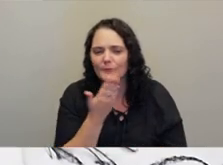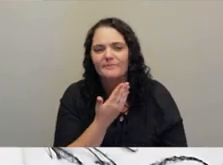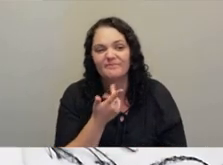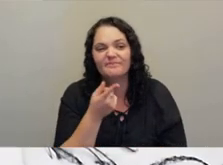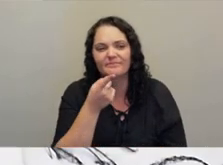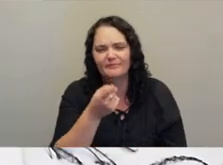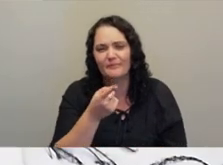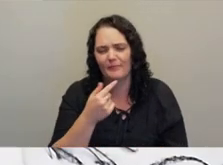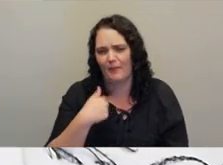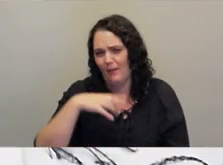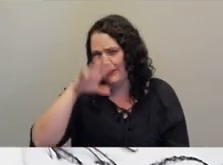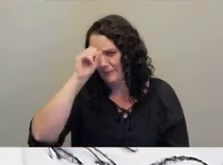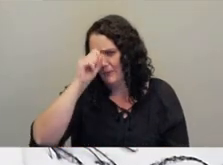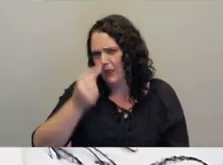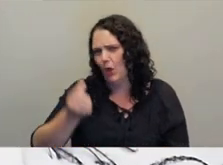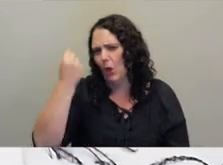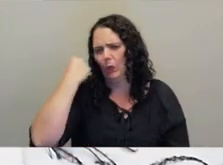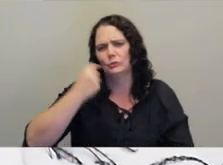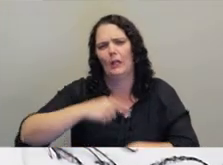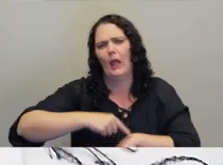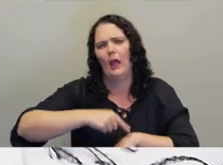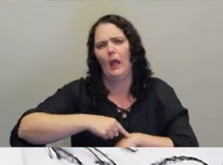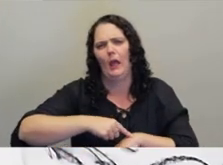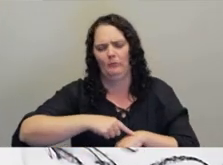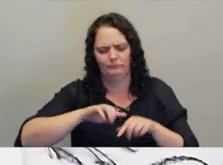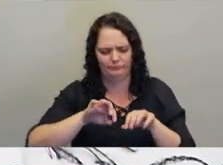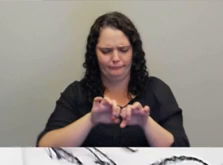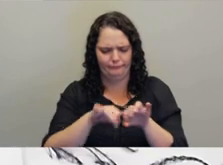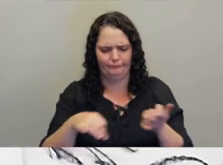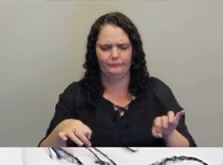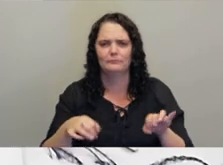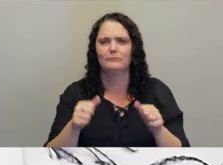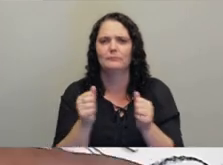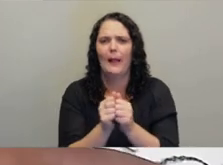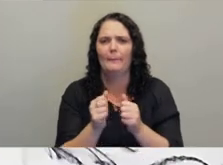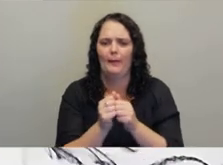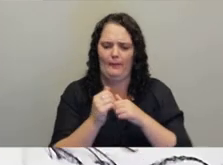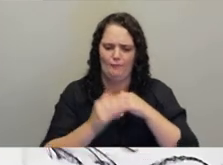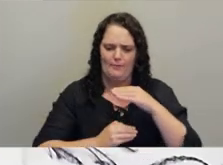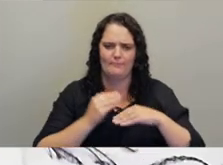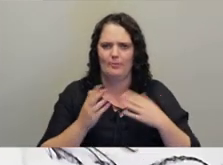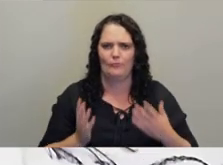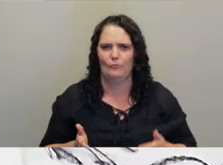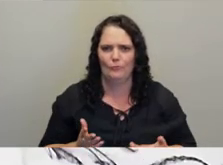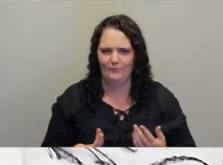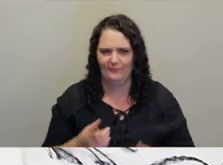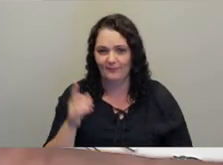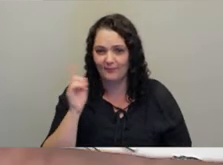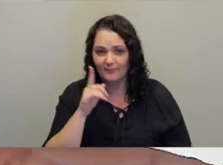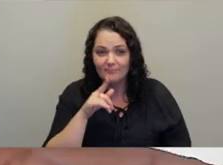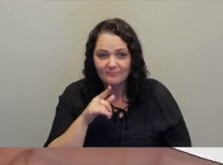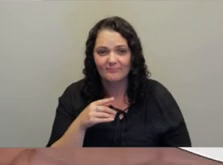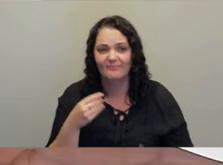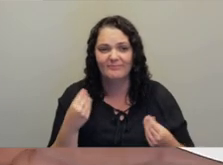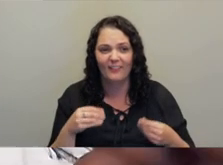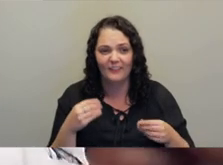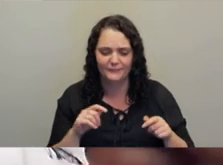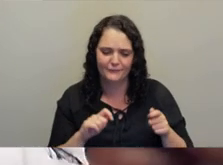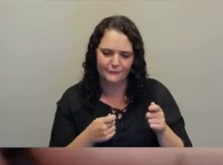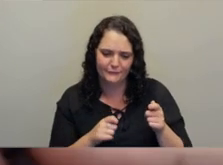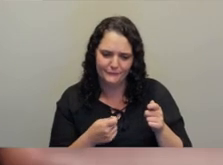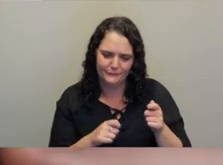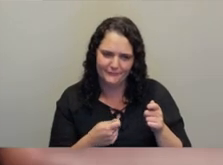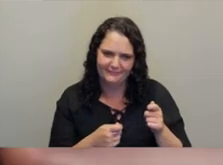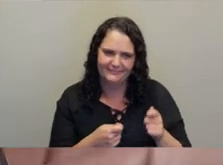crayons were just wax wrapped in paper. I'm not sure when all this plastic got involved, but if you have just an ordinary crayon,